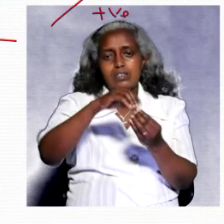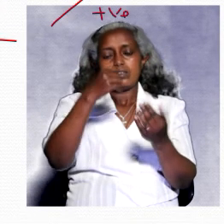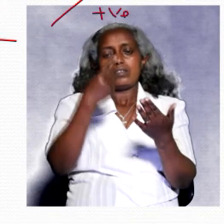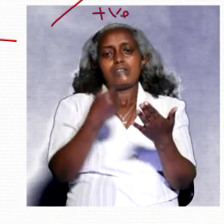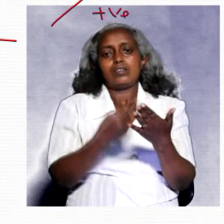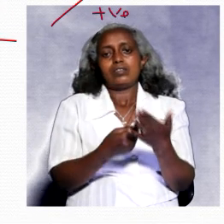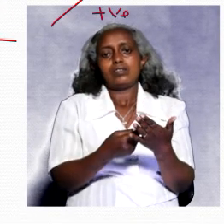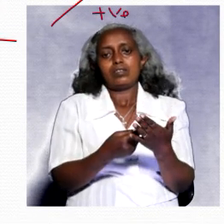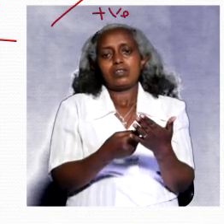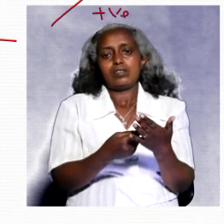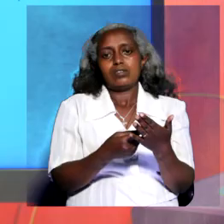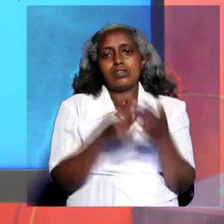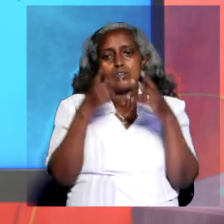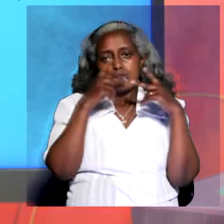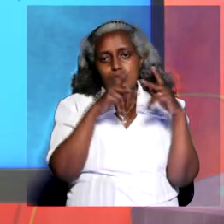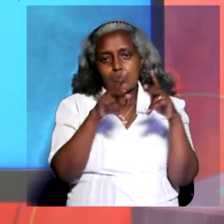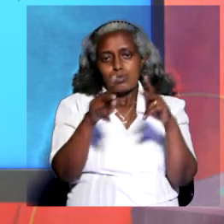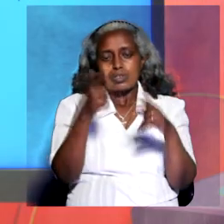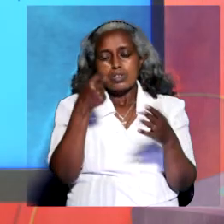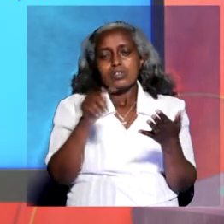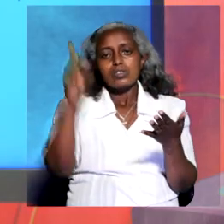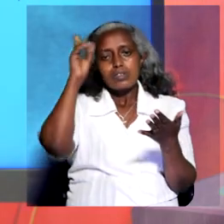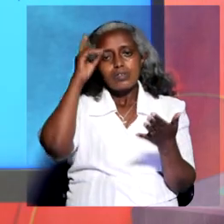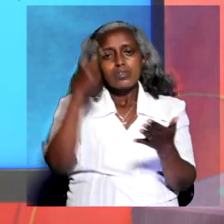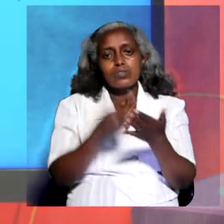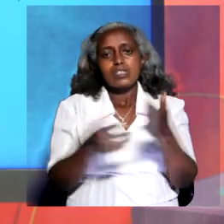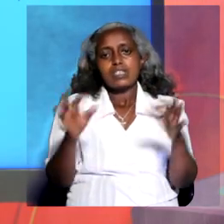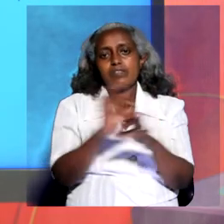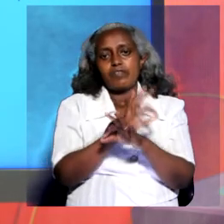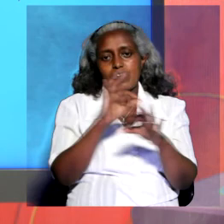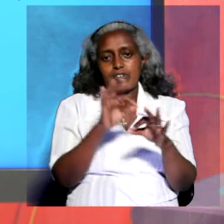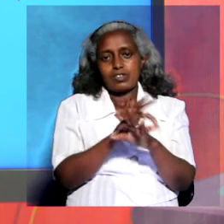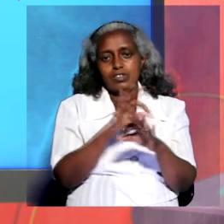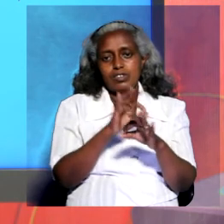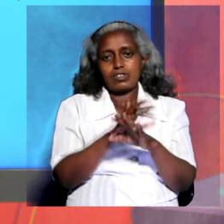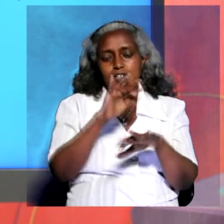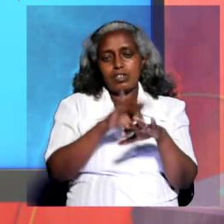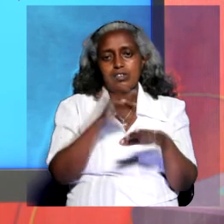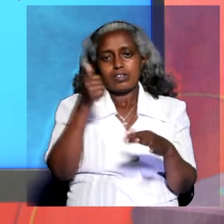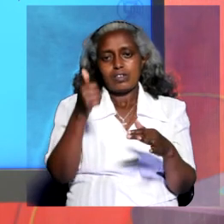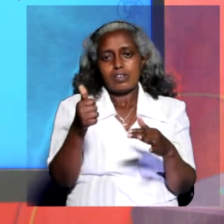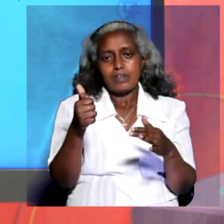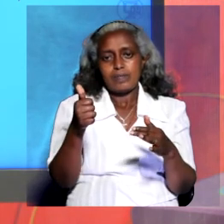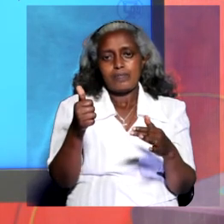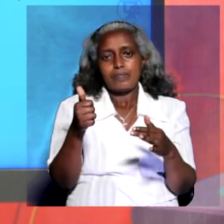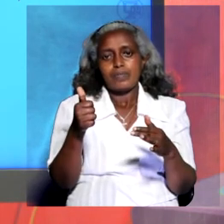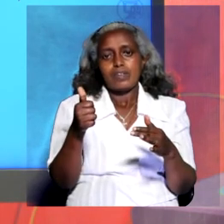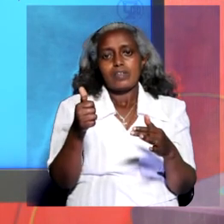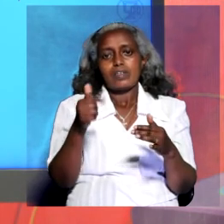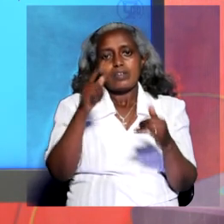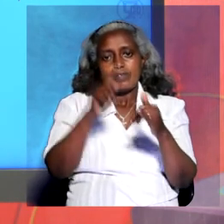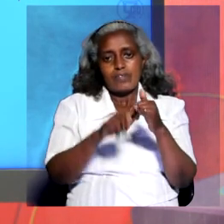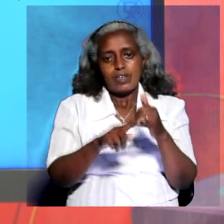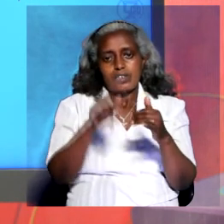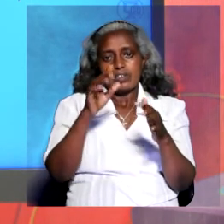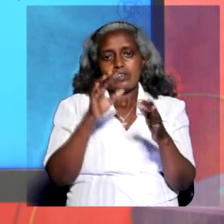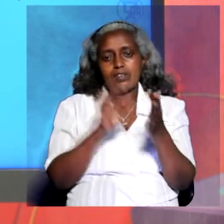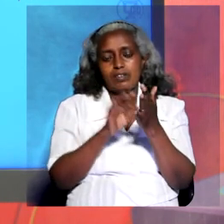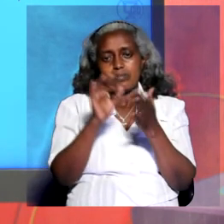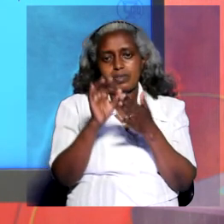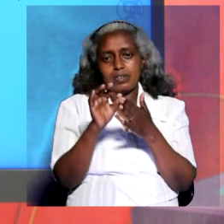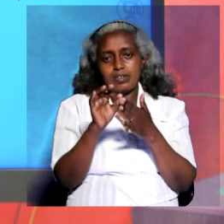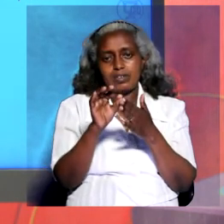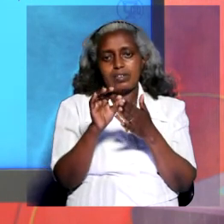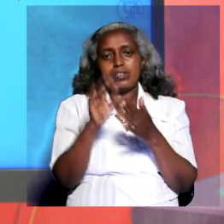case. Look, the derivative of this function at A, at a finite number at A,